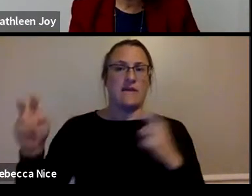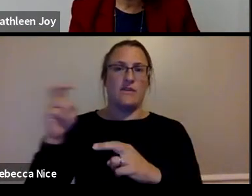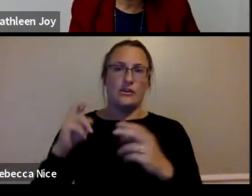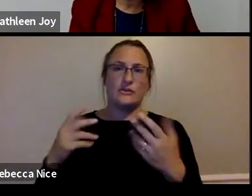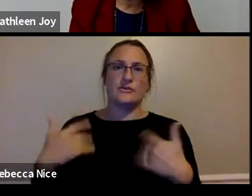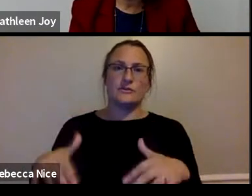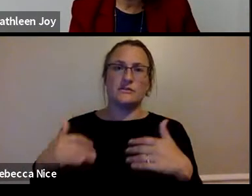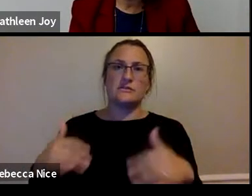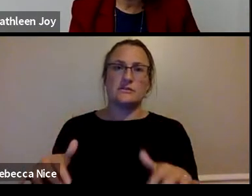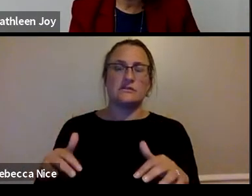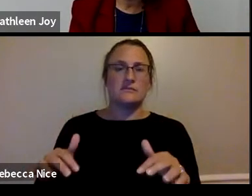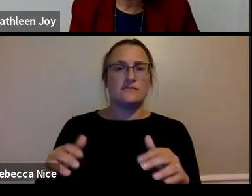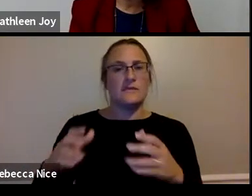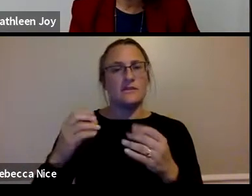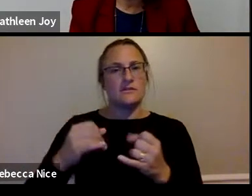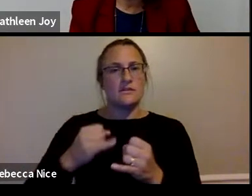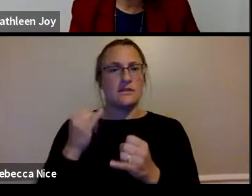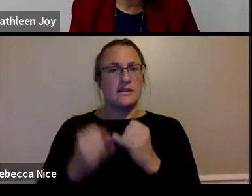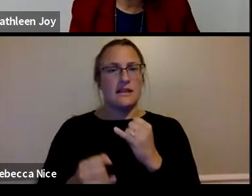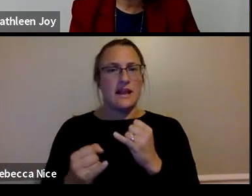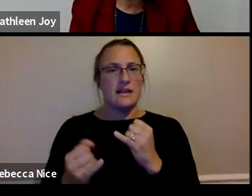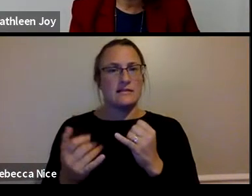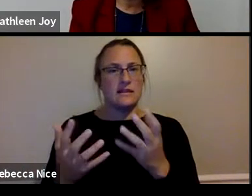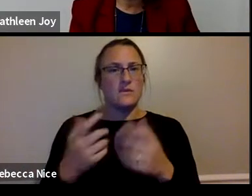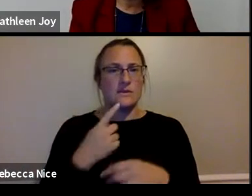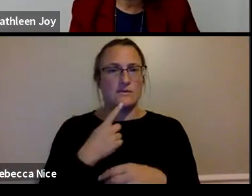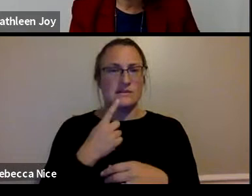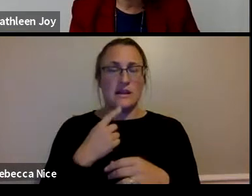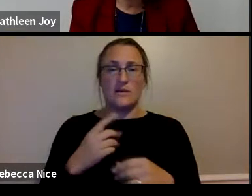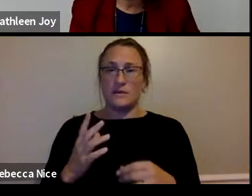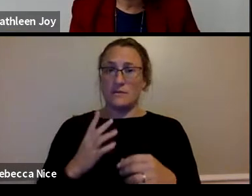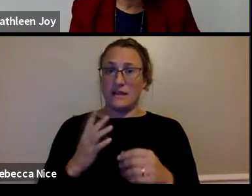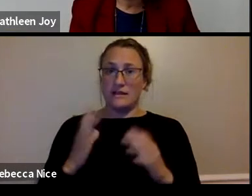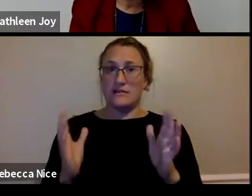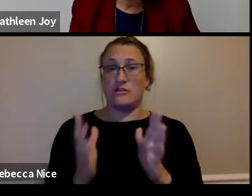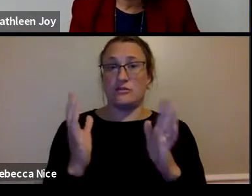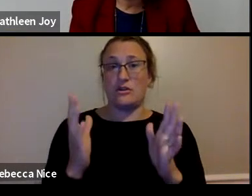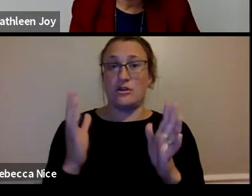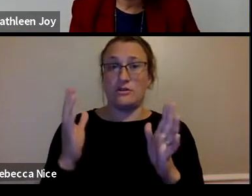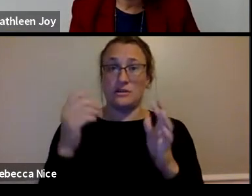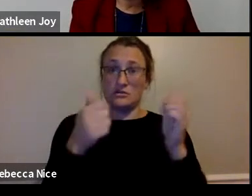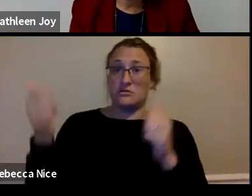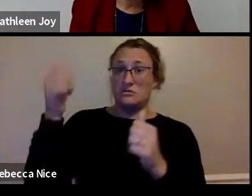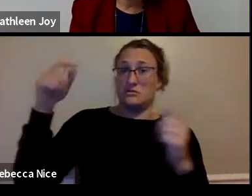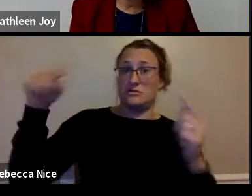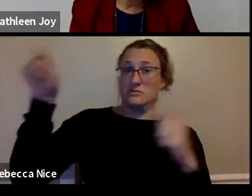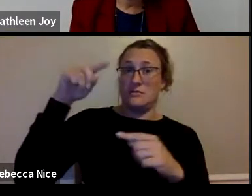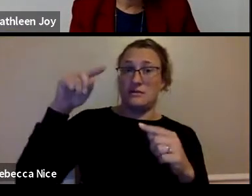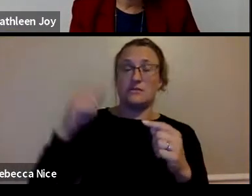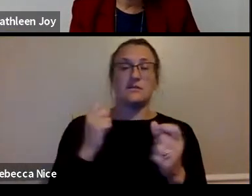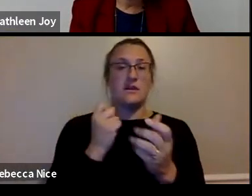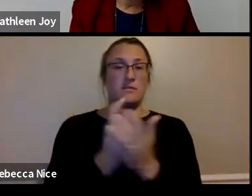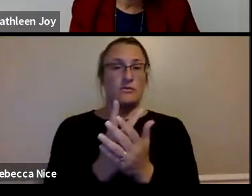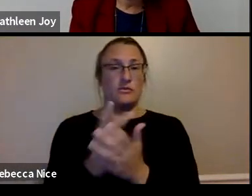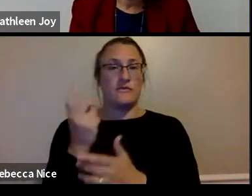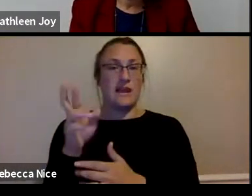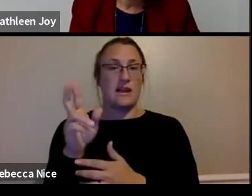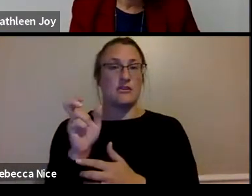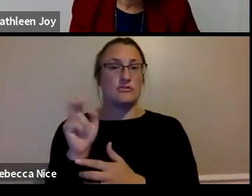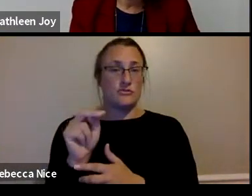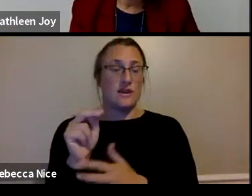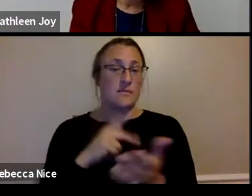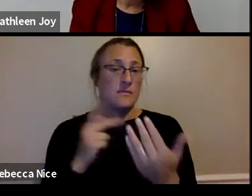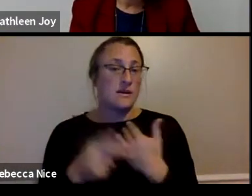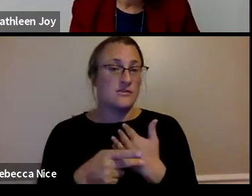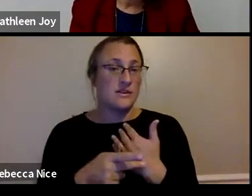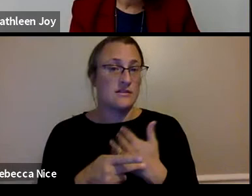airport. In conclusion, we politely encourage the powers that be to approve the air train project. Good paying